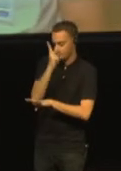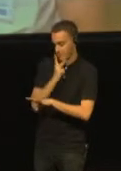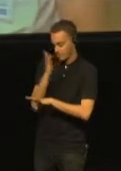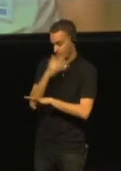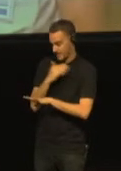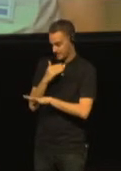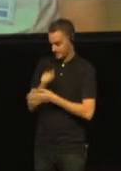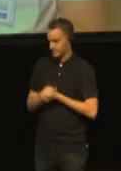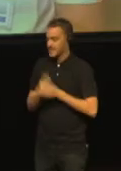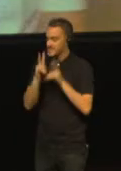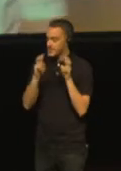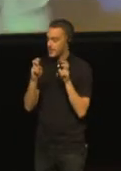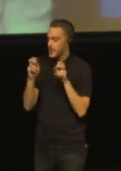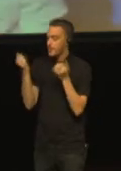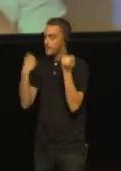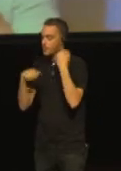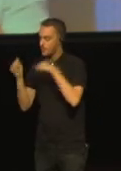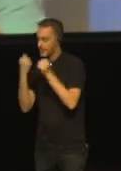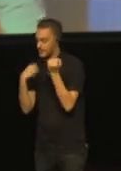to information.